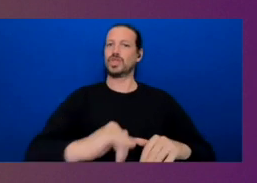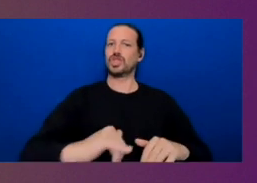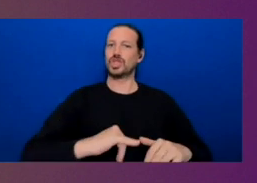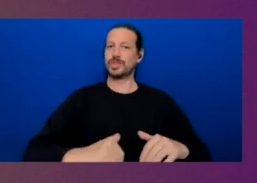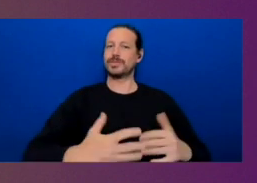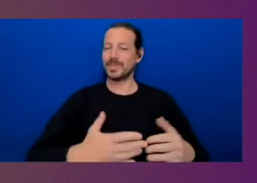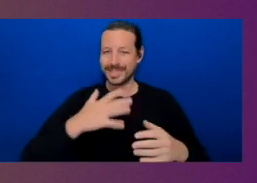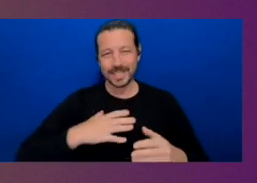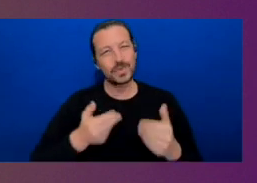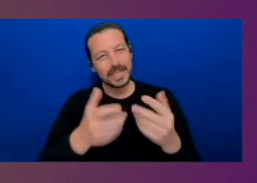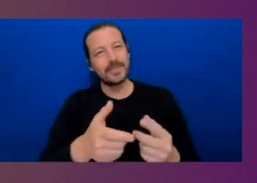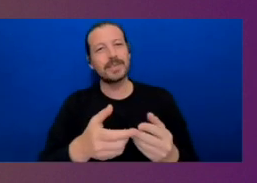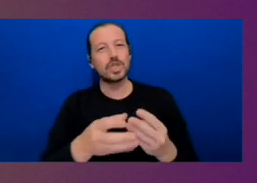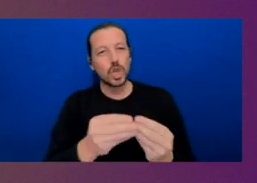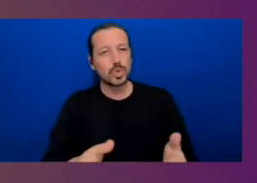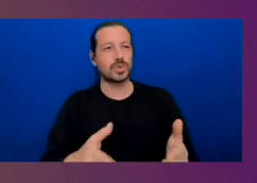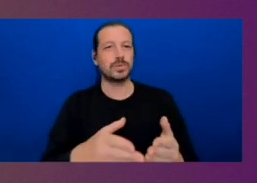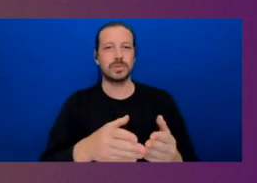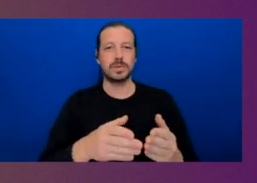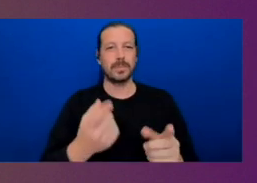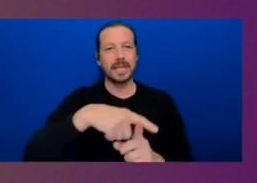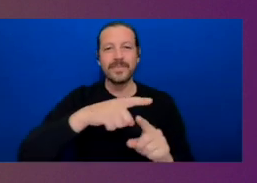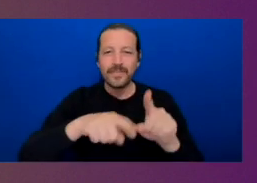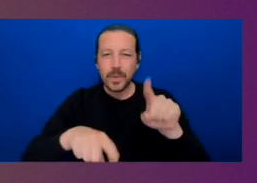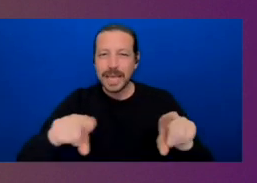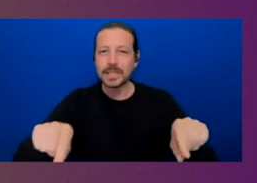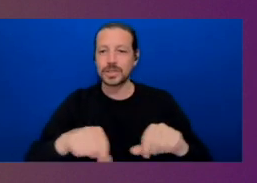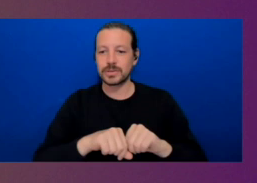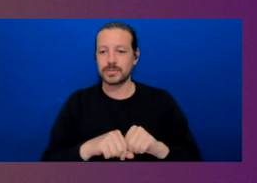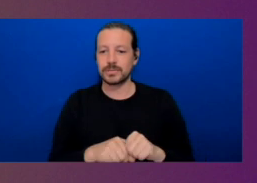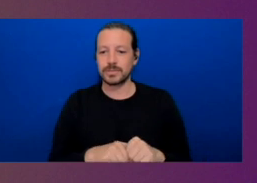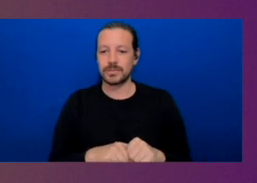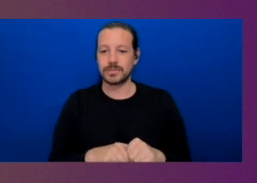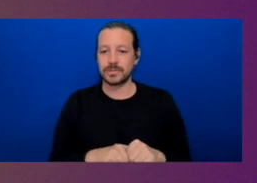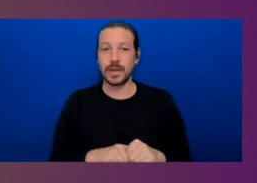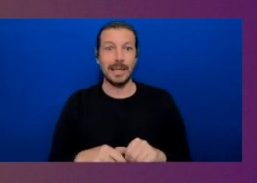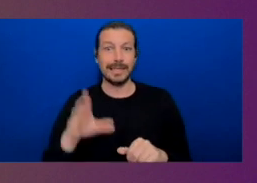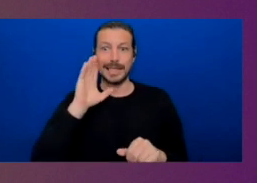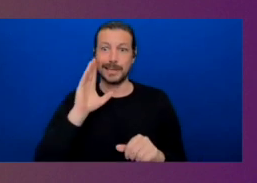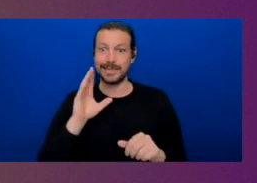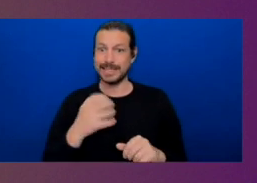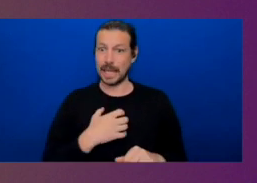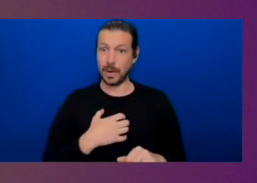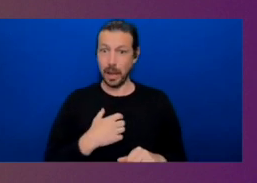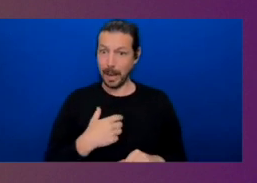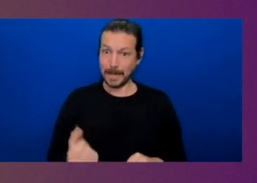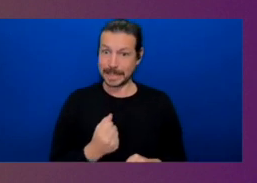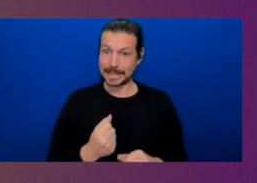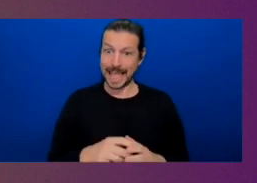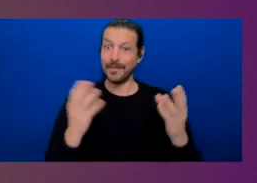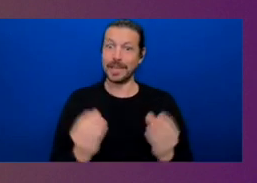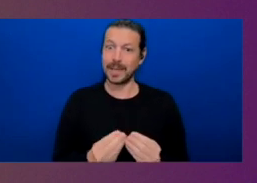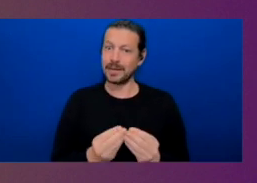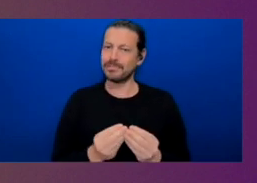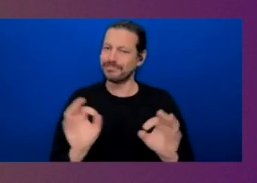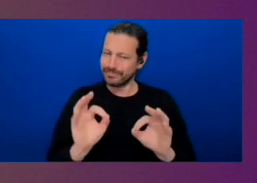solutions and variations of the solutions. But now that sounds really scary. I have to do everything? No, you work with a